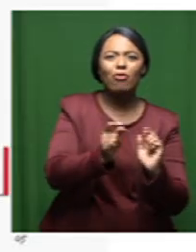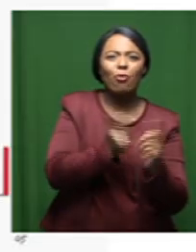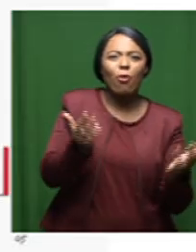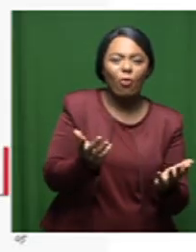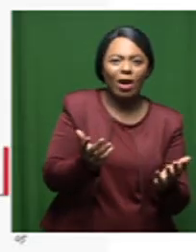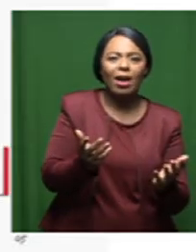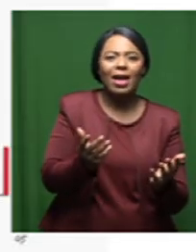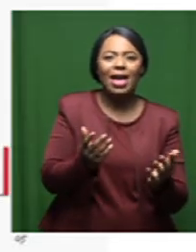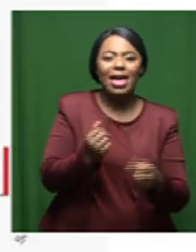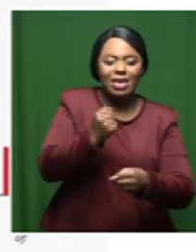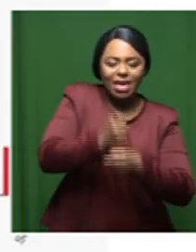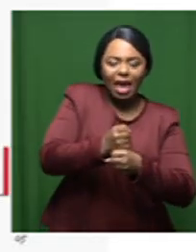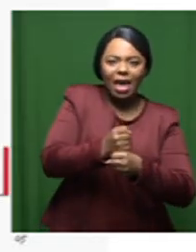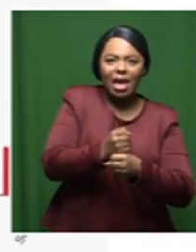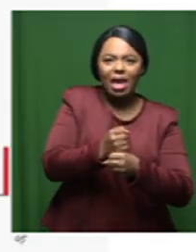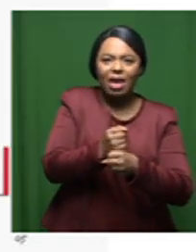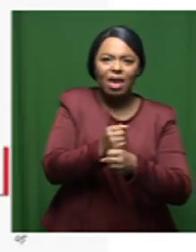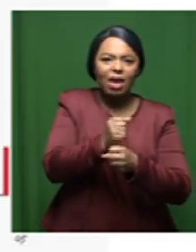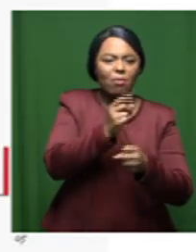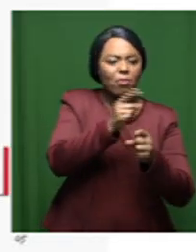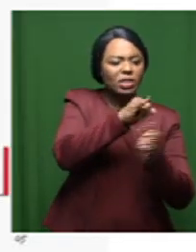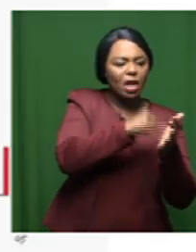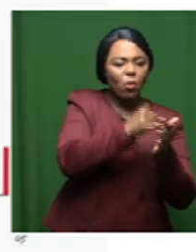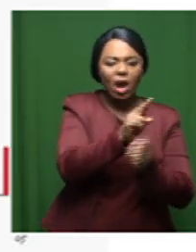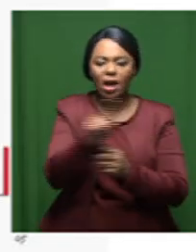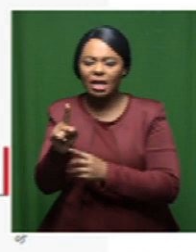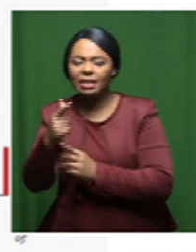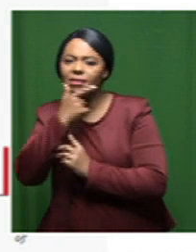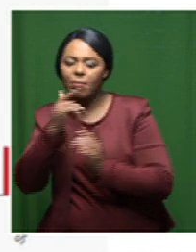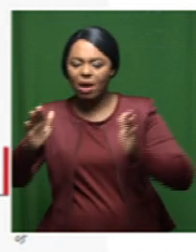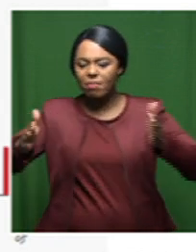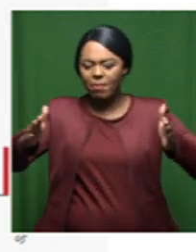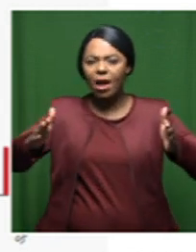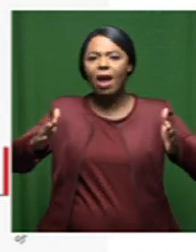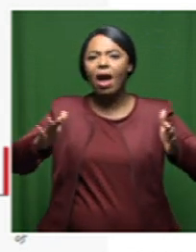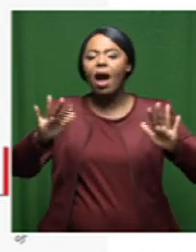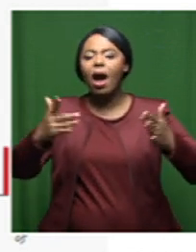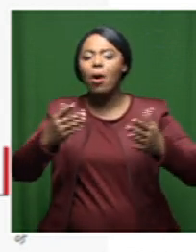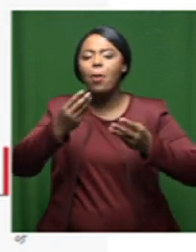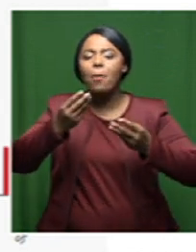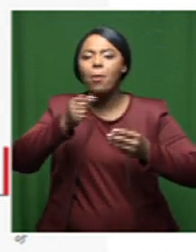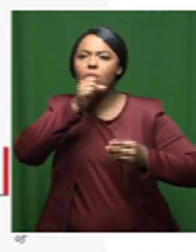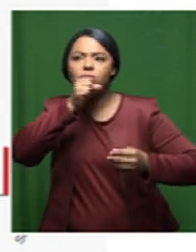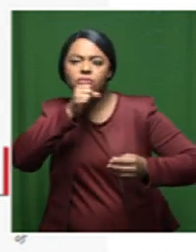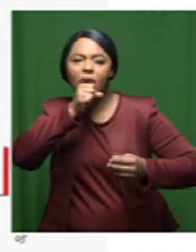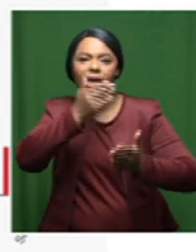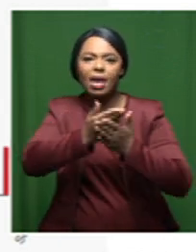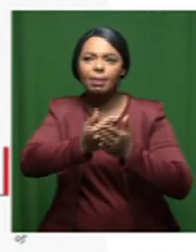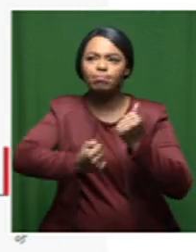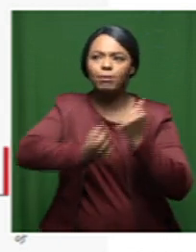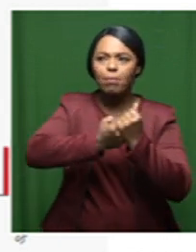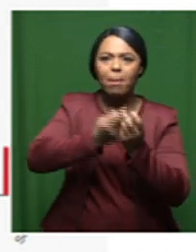you try to make, a lot of money from this particular, trade and this kind of thing? So it's quite